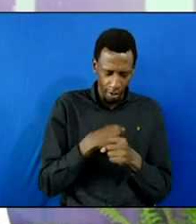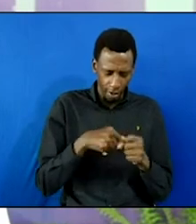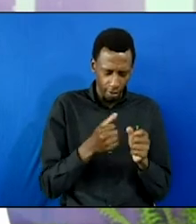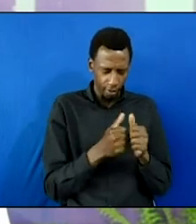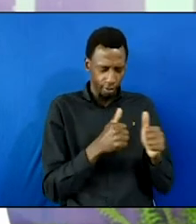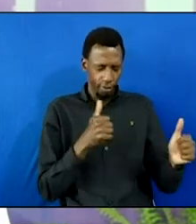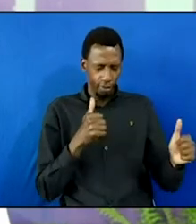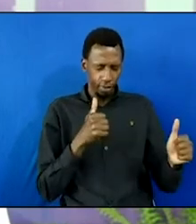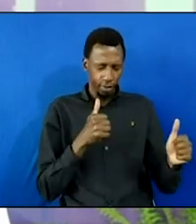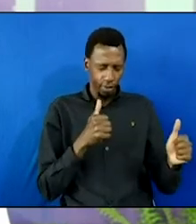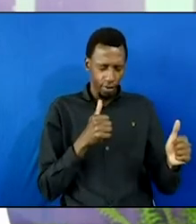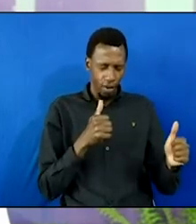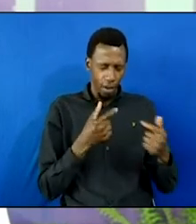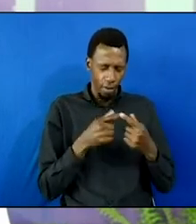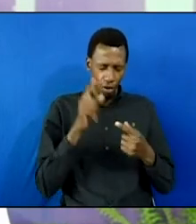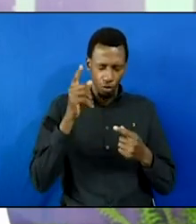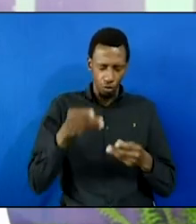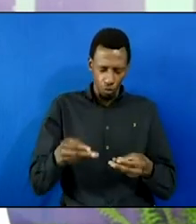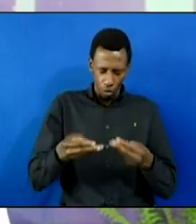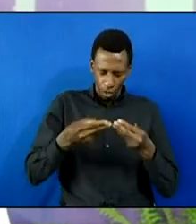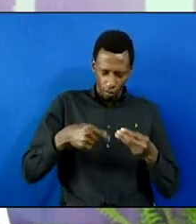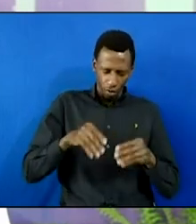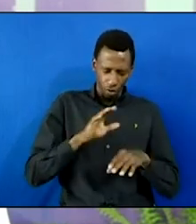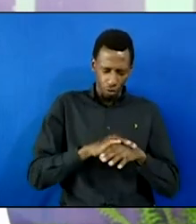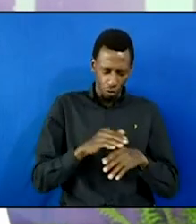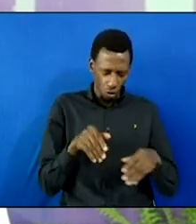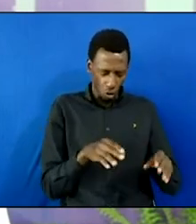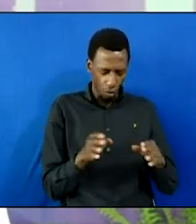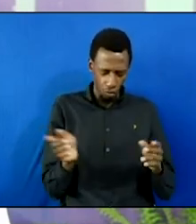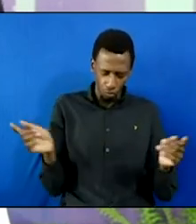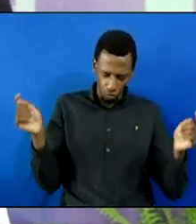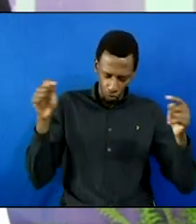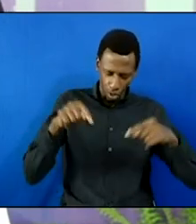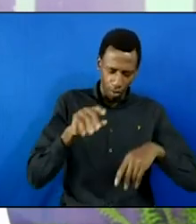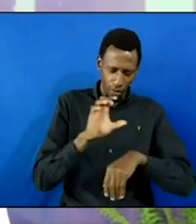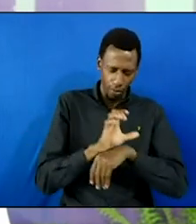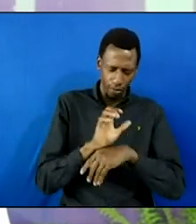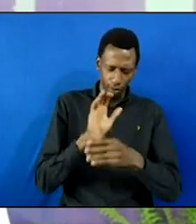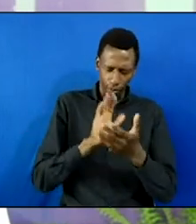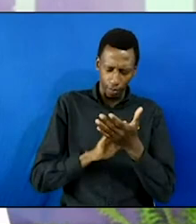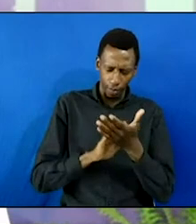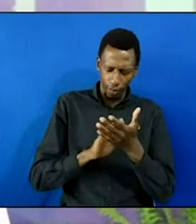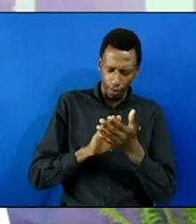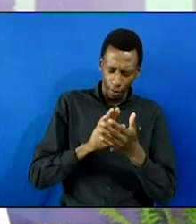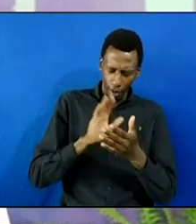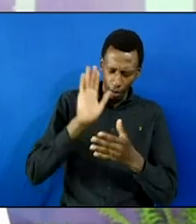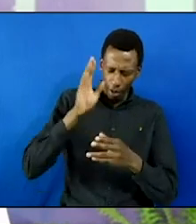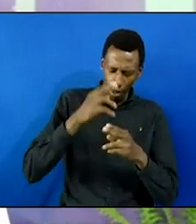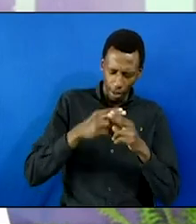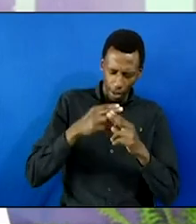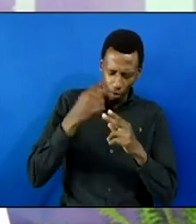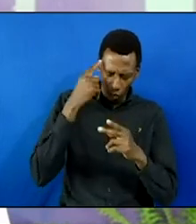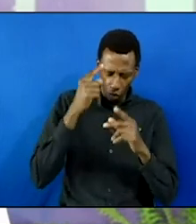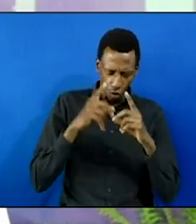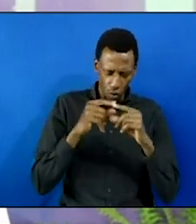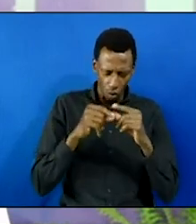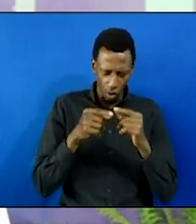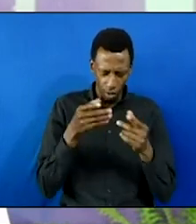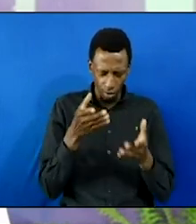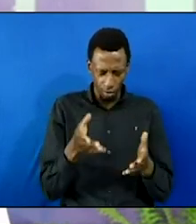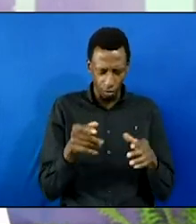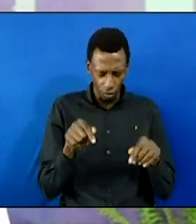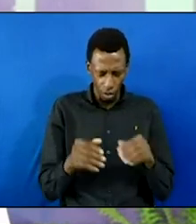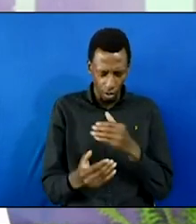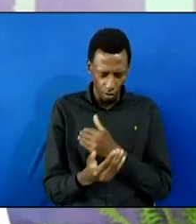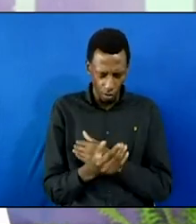you've given us this privilege to be here. And we praise your name for the word that is before us this morning as